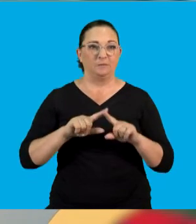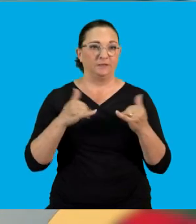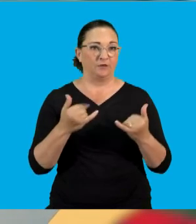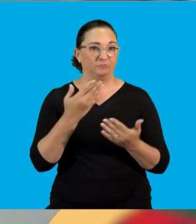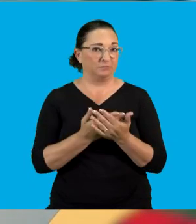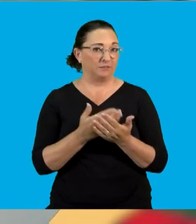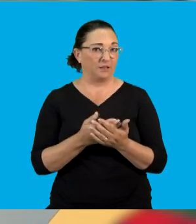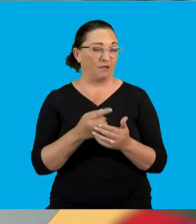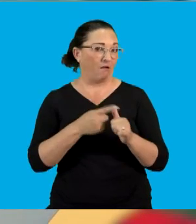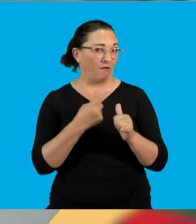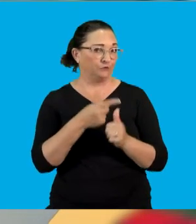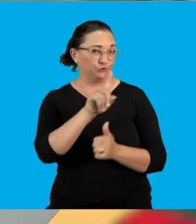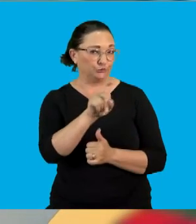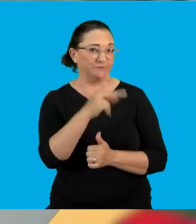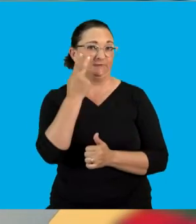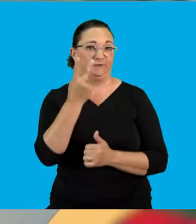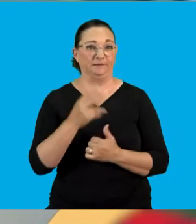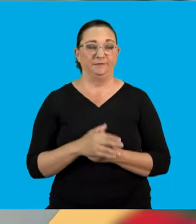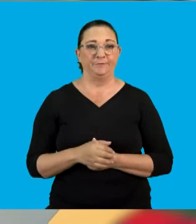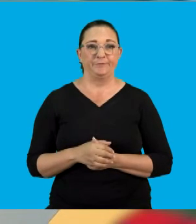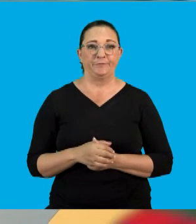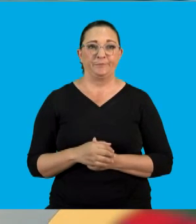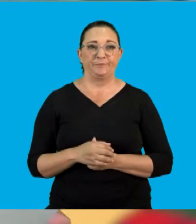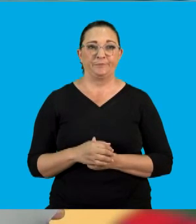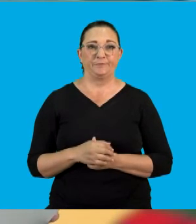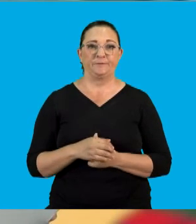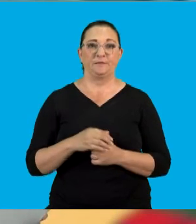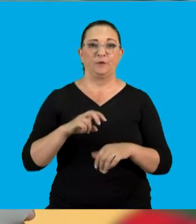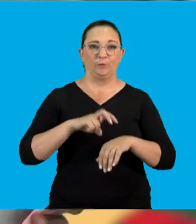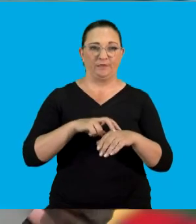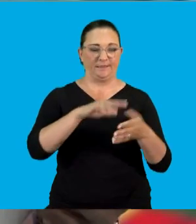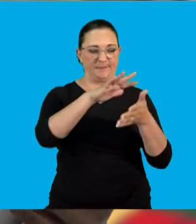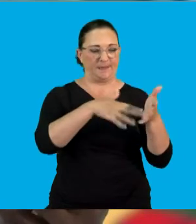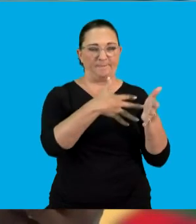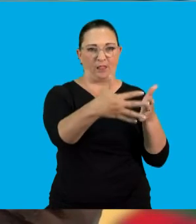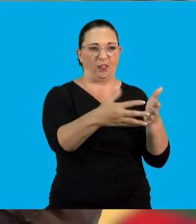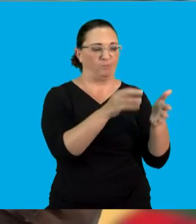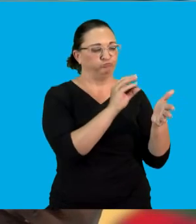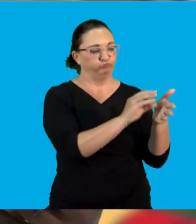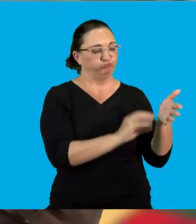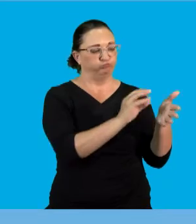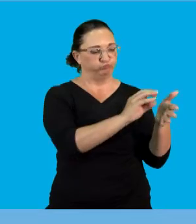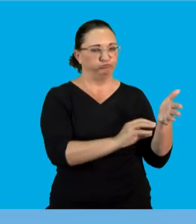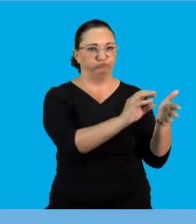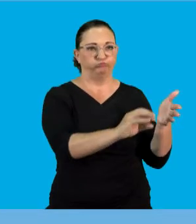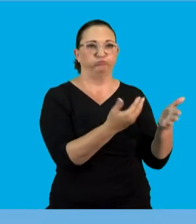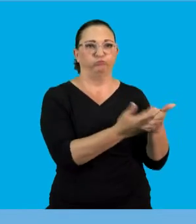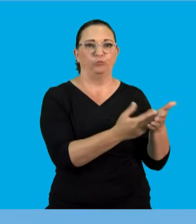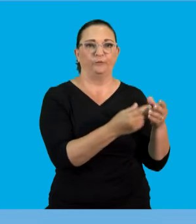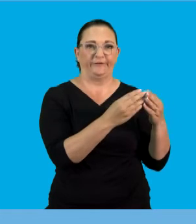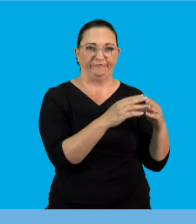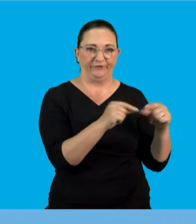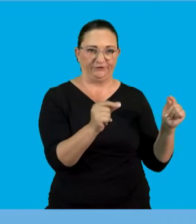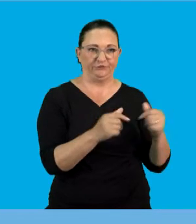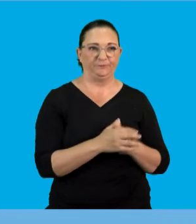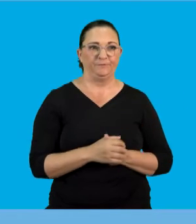know, let's see if whether we can be able to answer these questions. So we are given that we need to complete the table to compare the properties